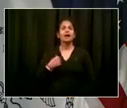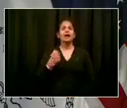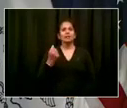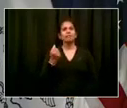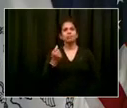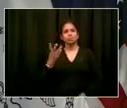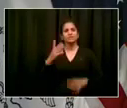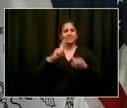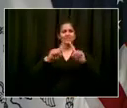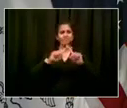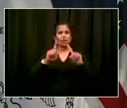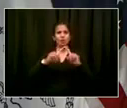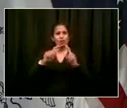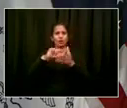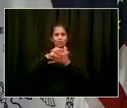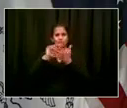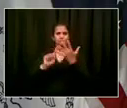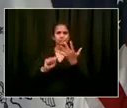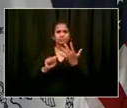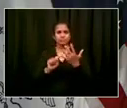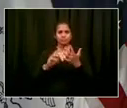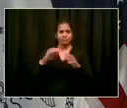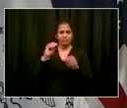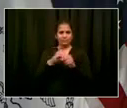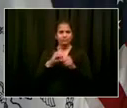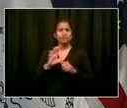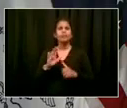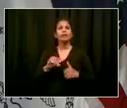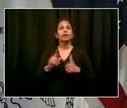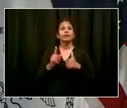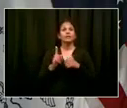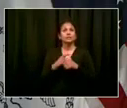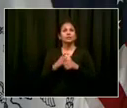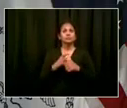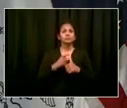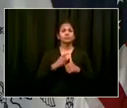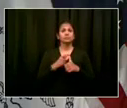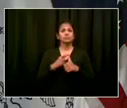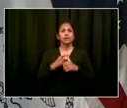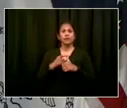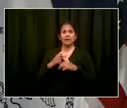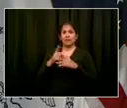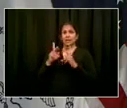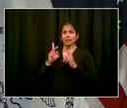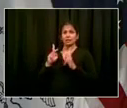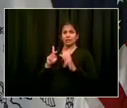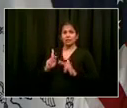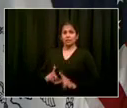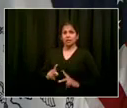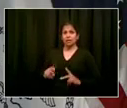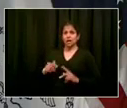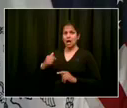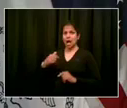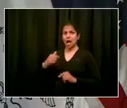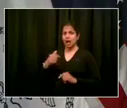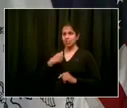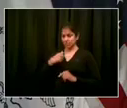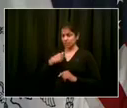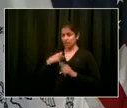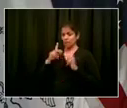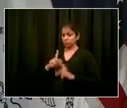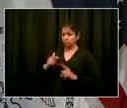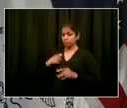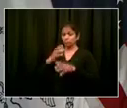gets directly notified, but we have a protocol to make sure that we can tell when